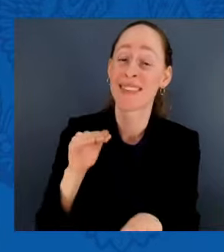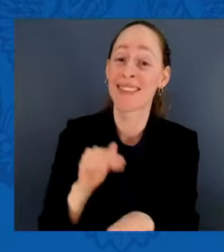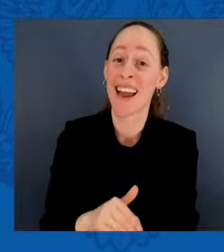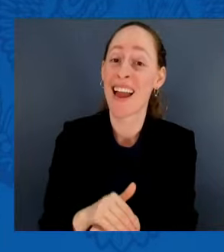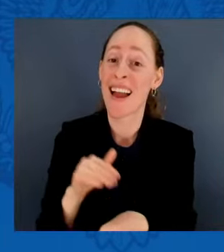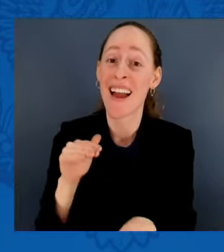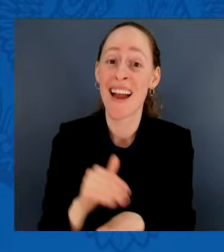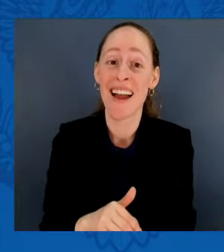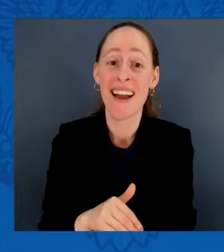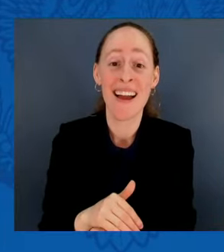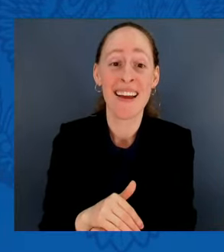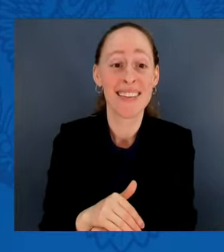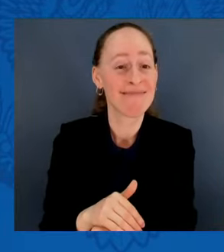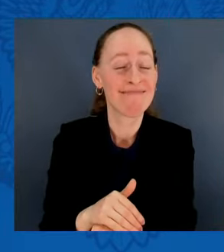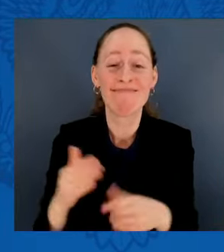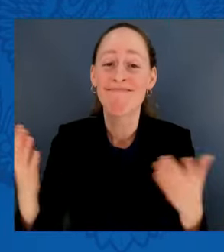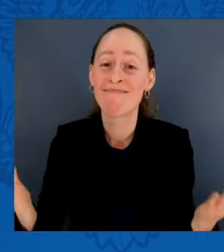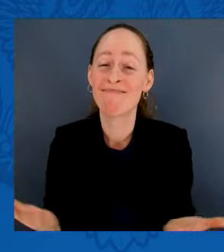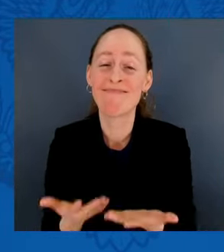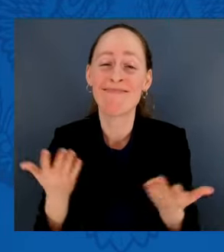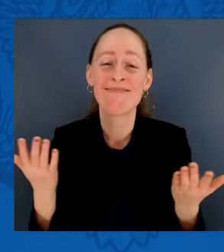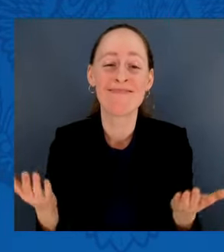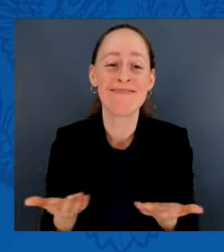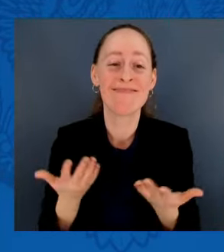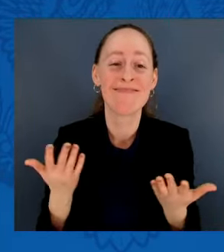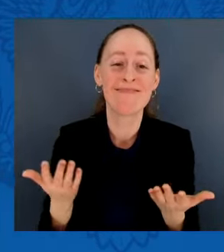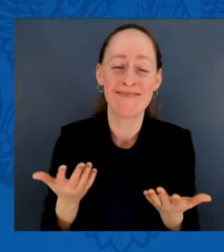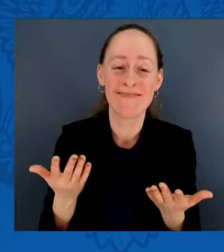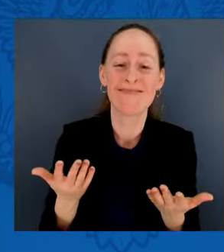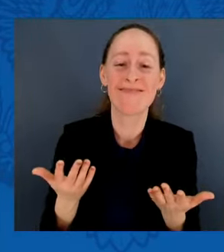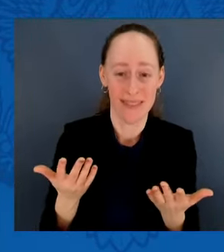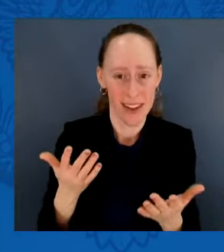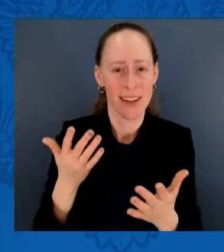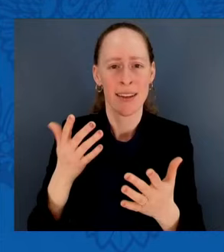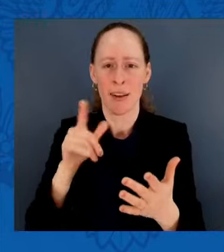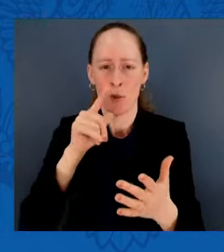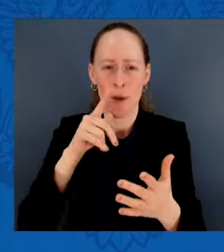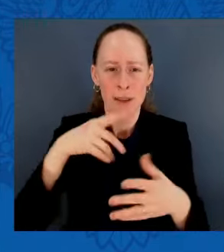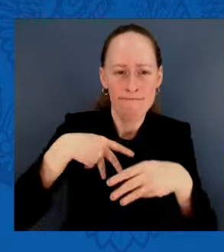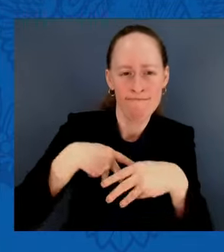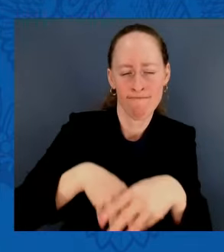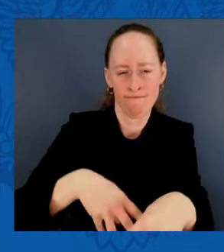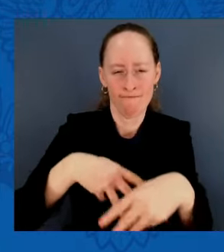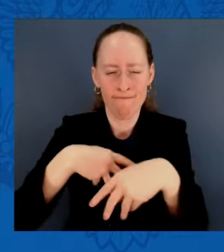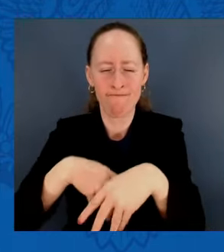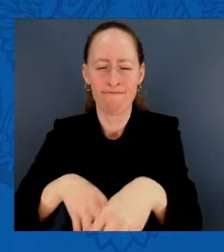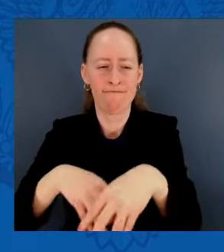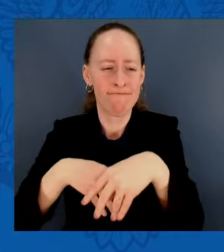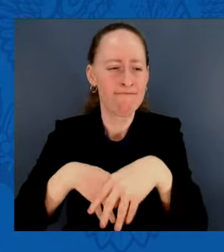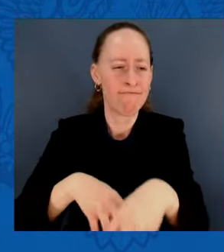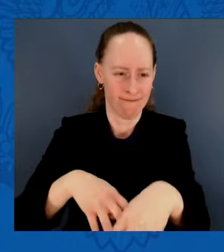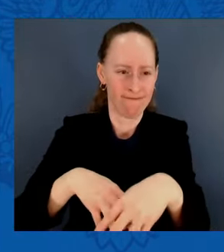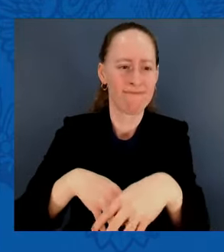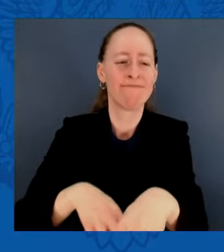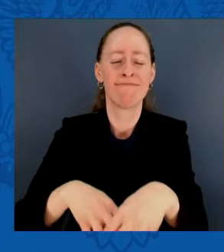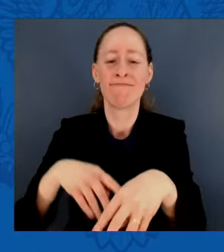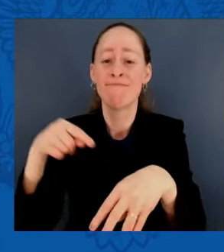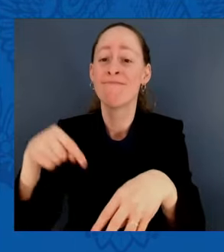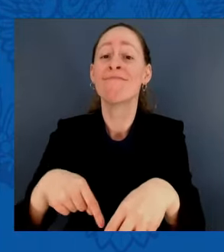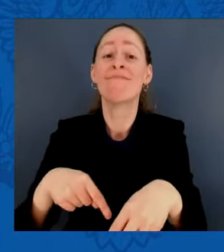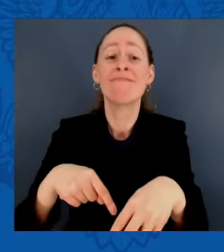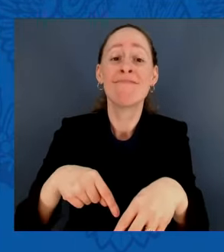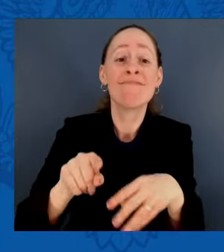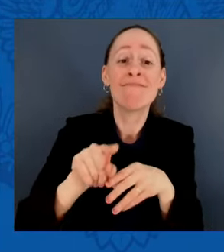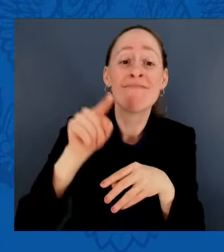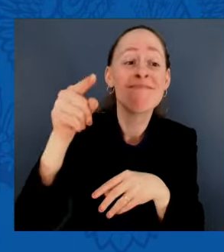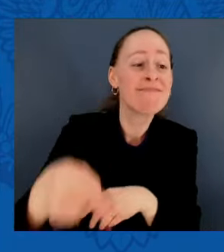are other marchers, both in the gallery and on the floor, including Betty Mae Fikes, known as